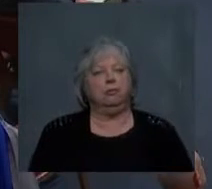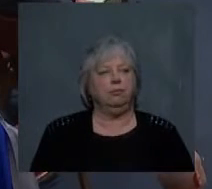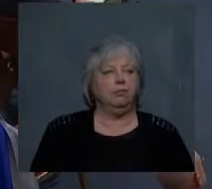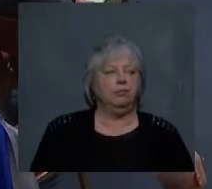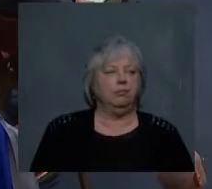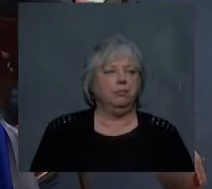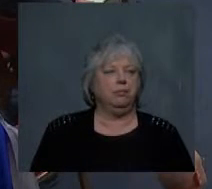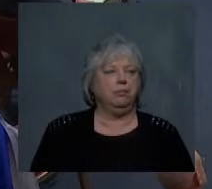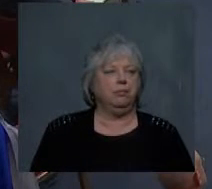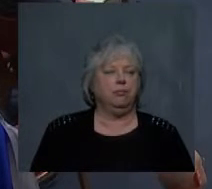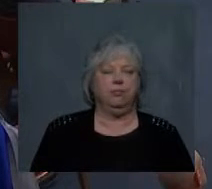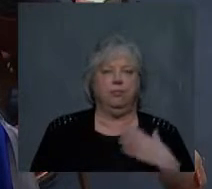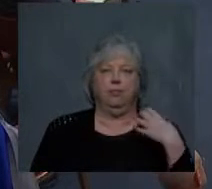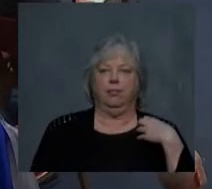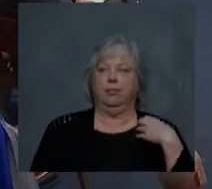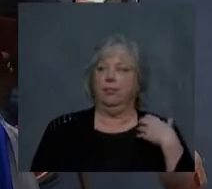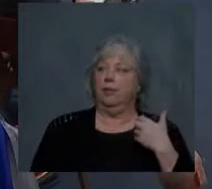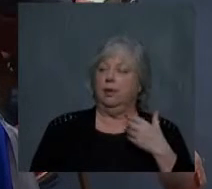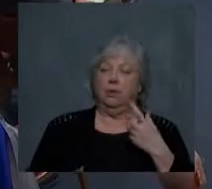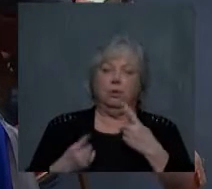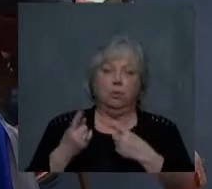Other questions, commissioners?